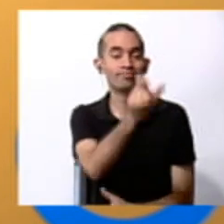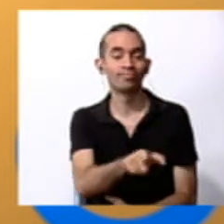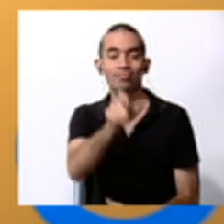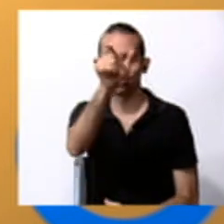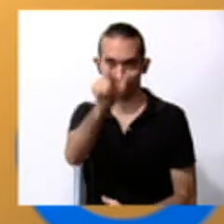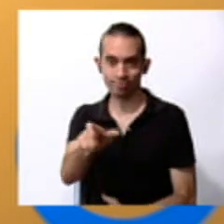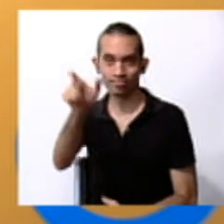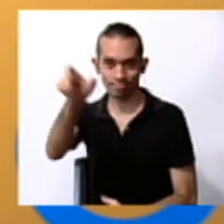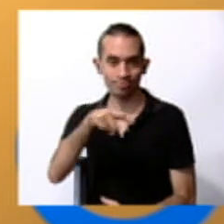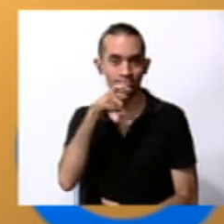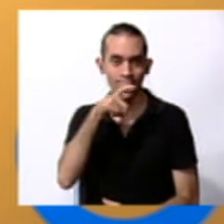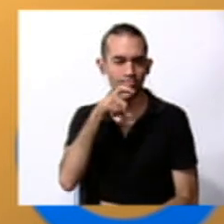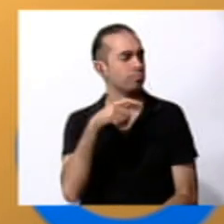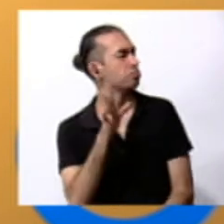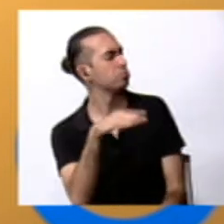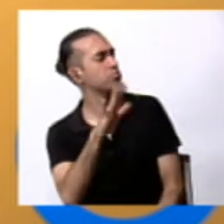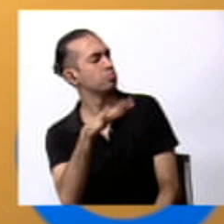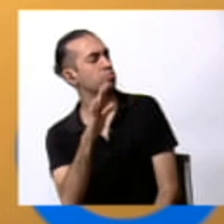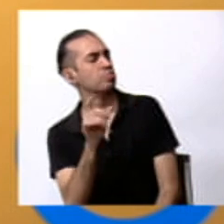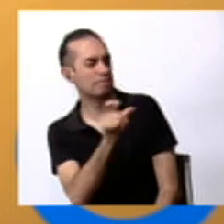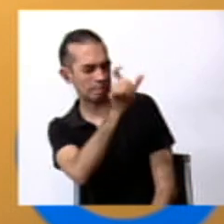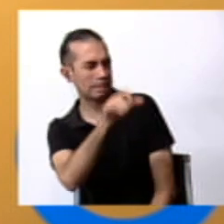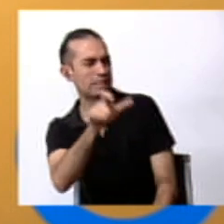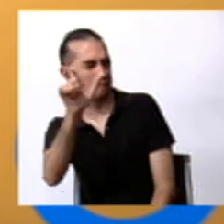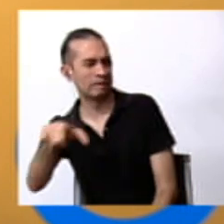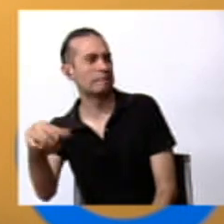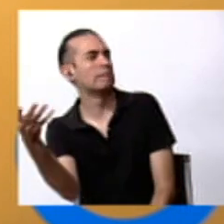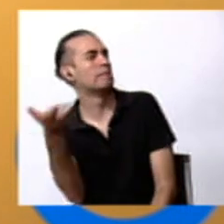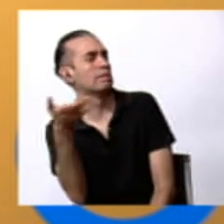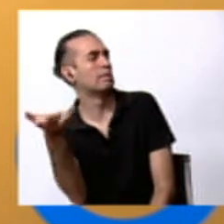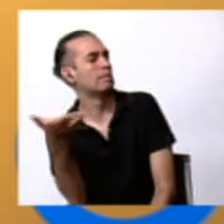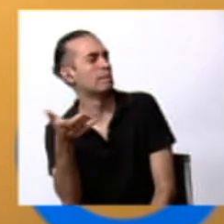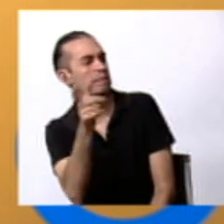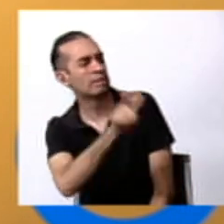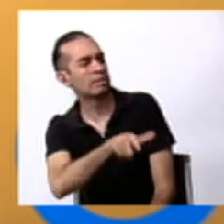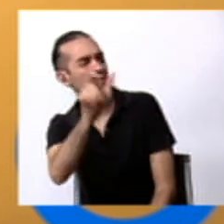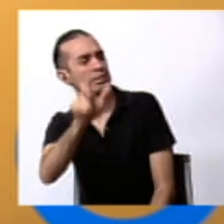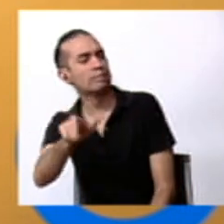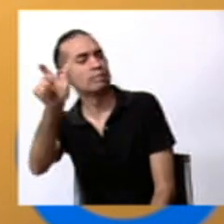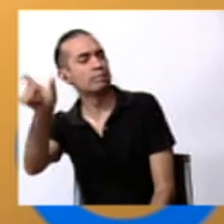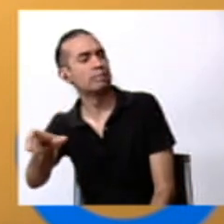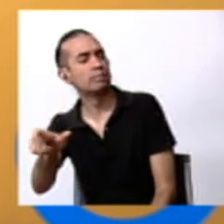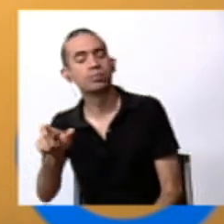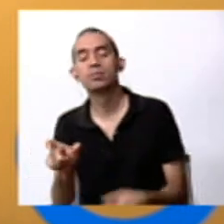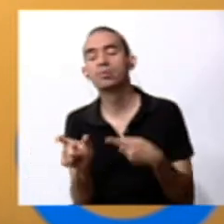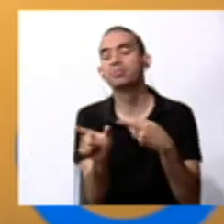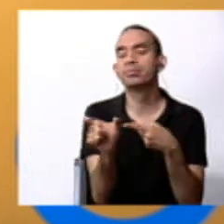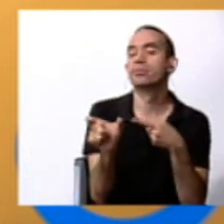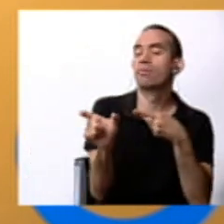story. Teacher Greivin, what are characters? Oh,